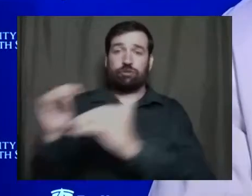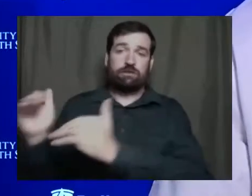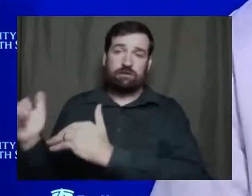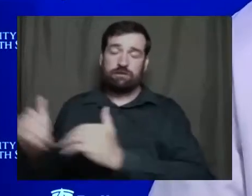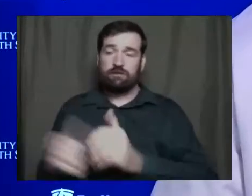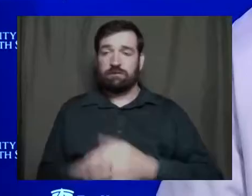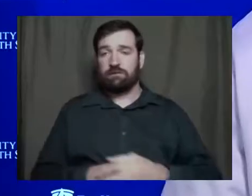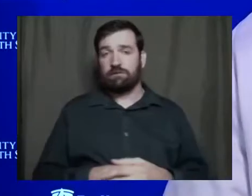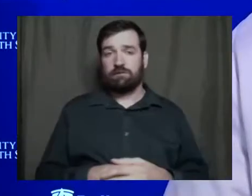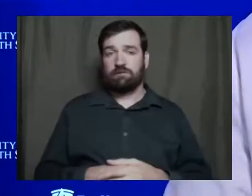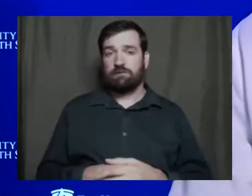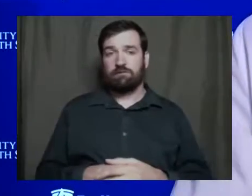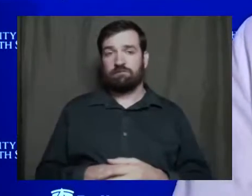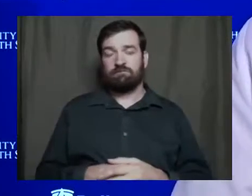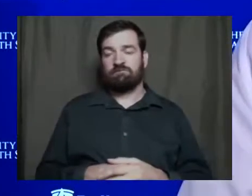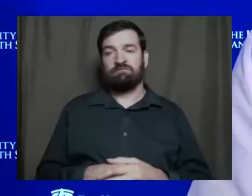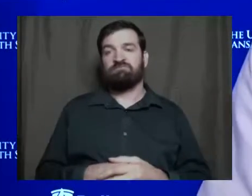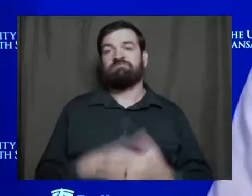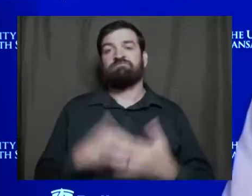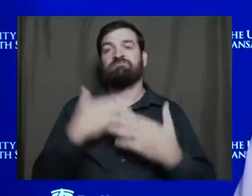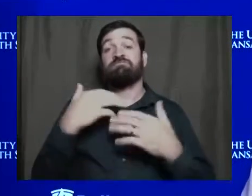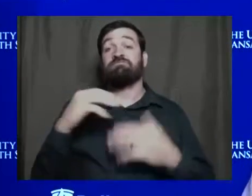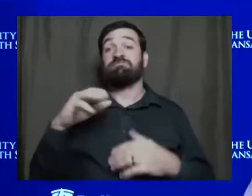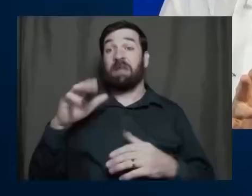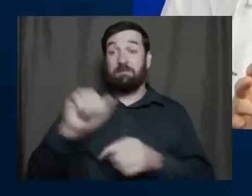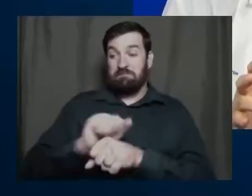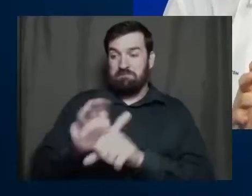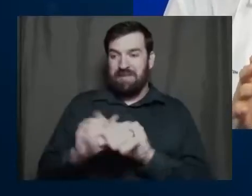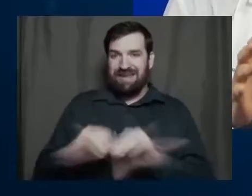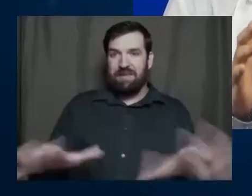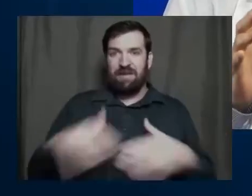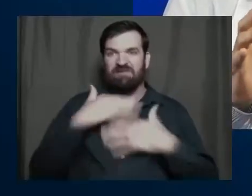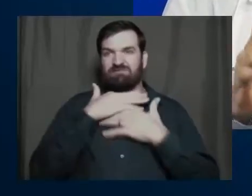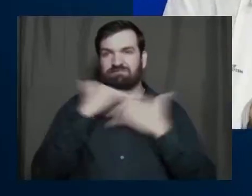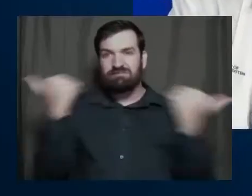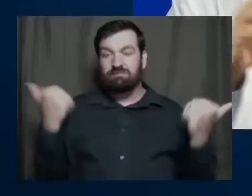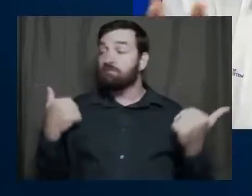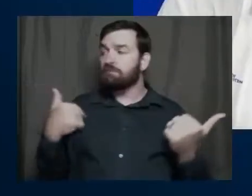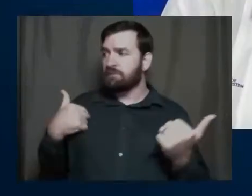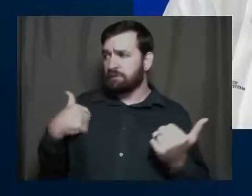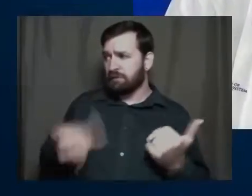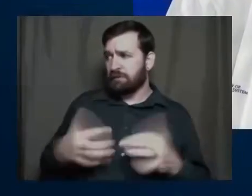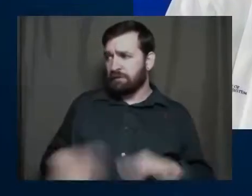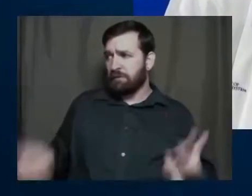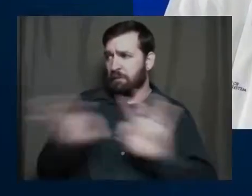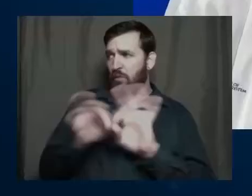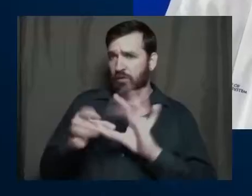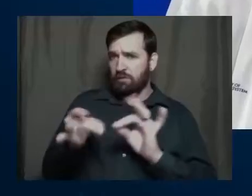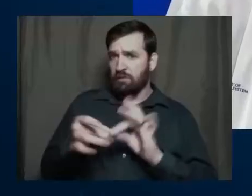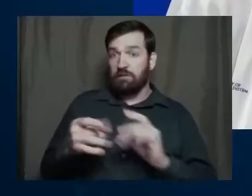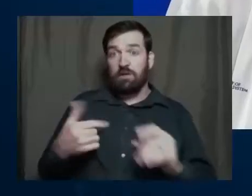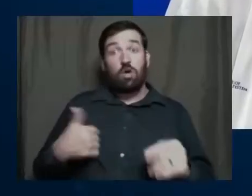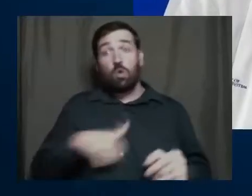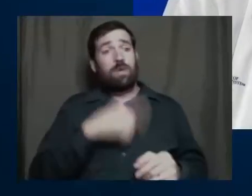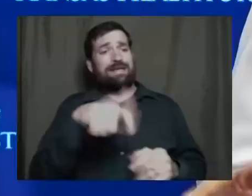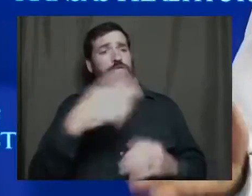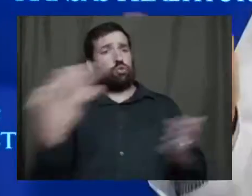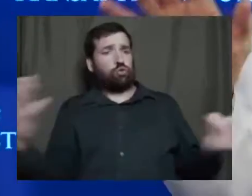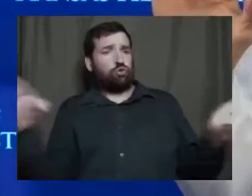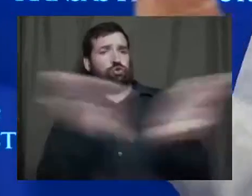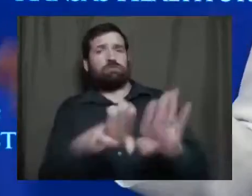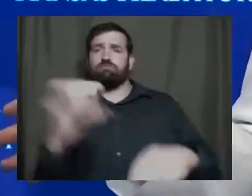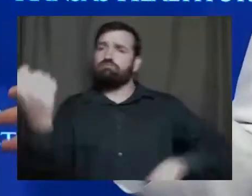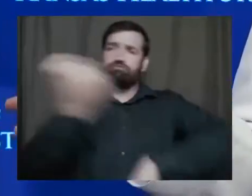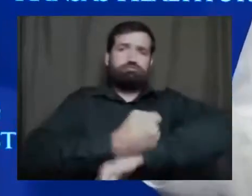just being tired of the pandemic. Well, it's very important to remember that we have not said, gosh, we need to shut down society. We are not advocating for that. That was